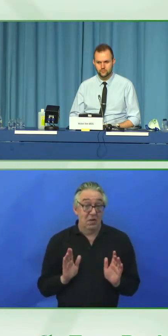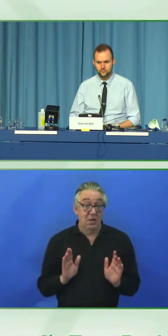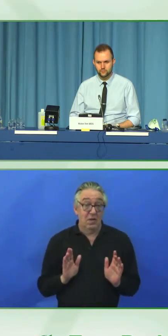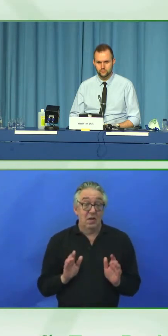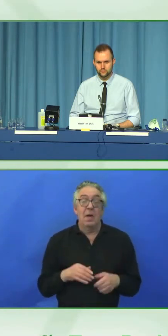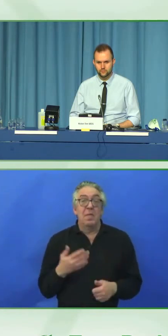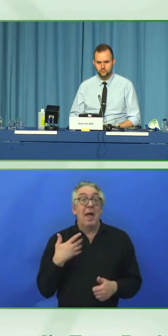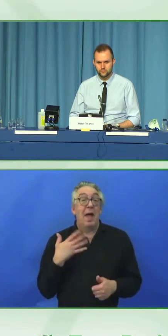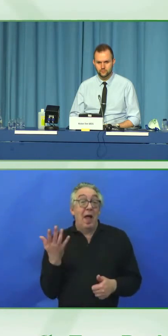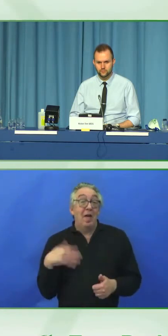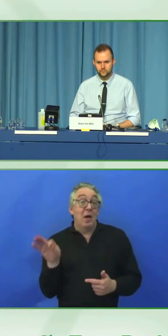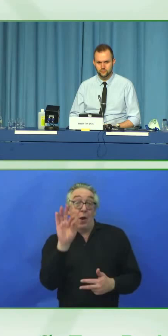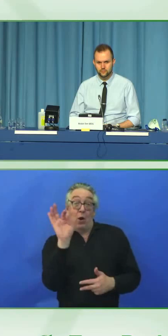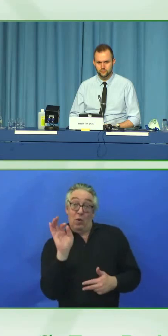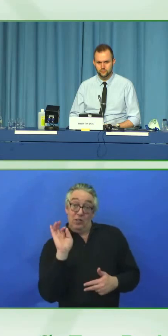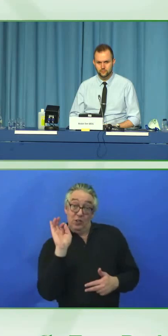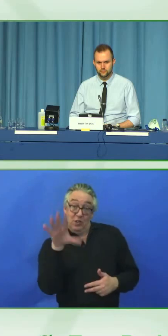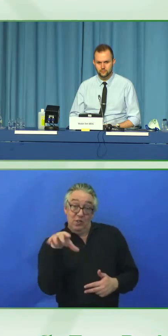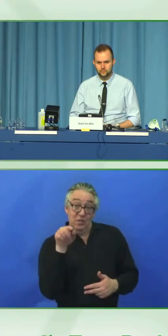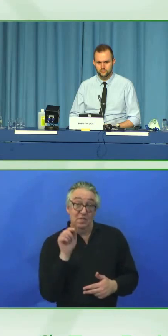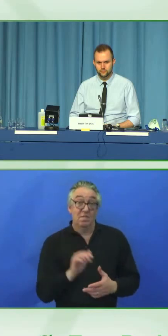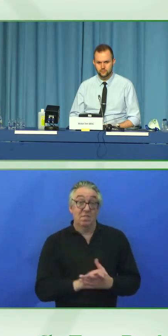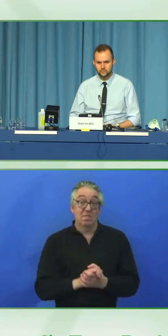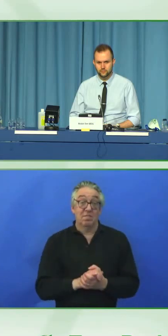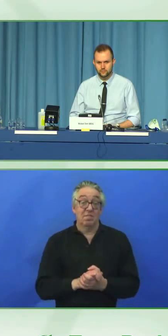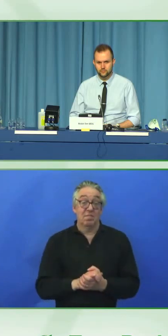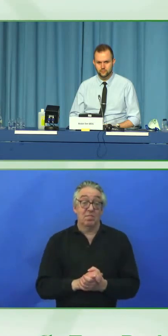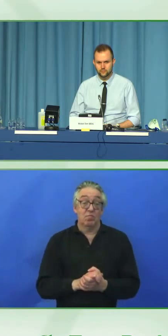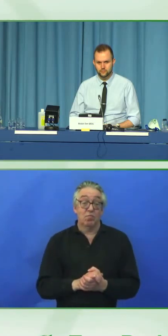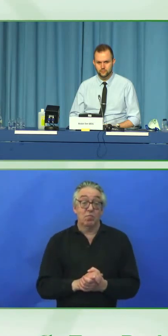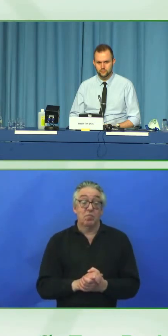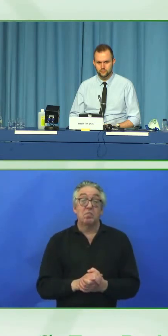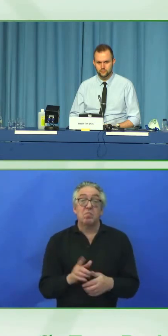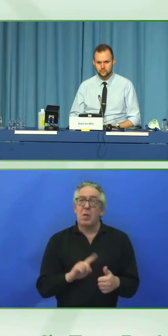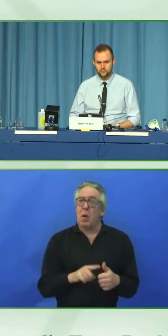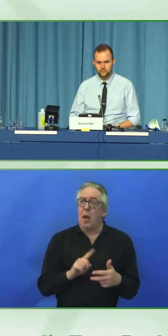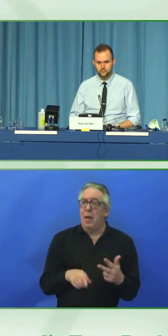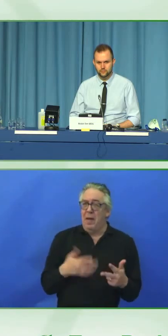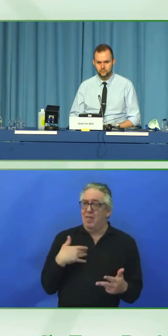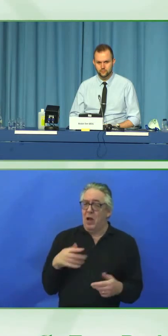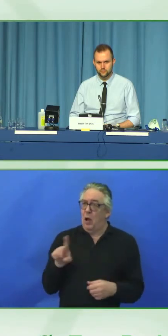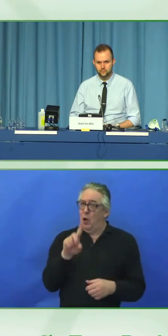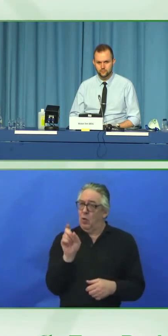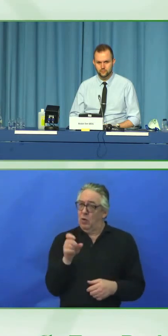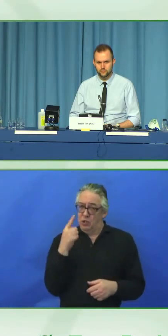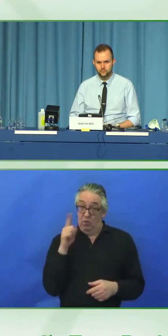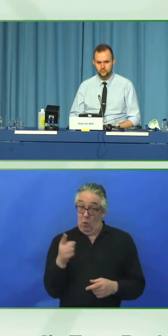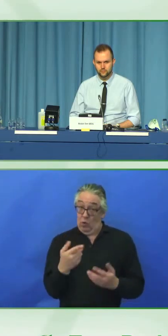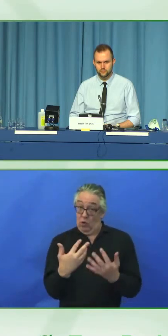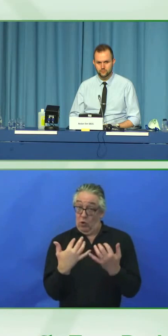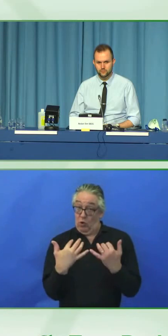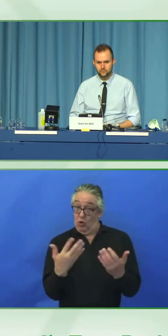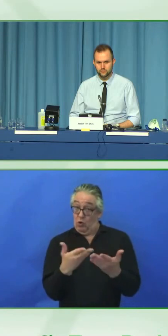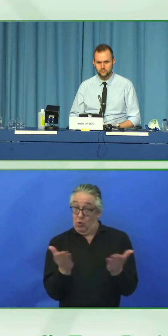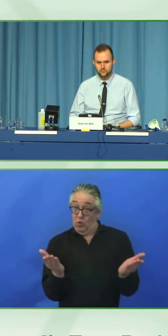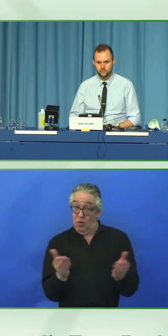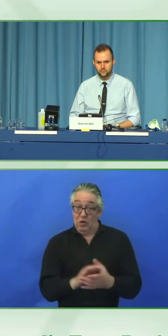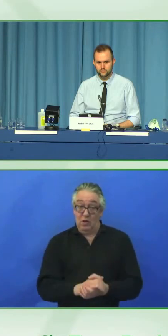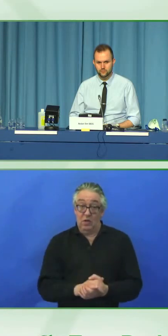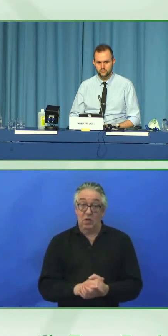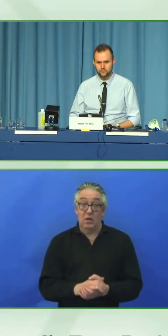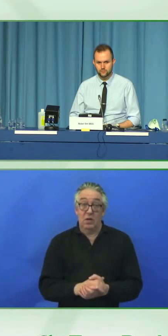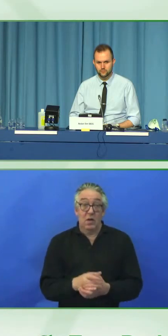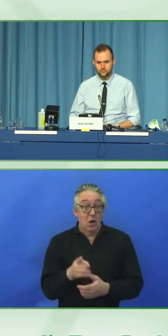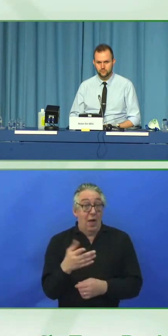you with for the Q&A later. So I have a few questions for all of you in the audience. You know, I'd love to hear from you if you have any good or